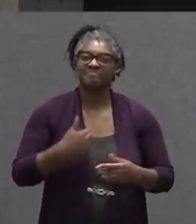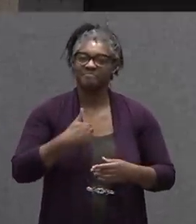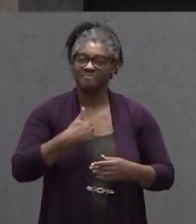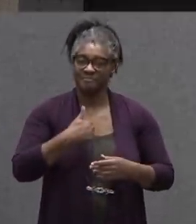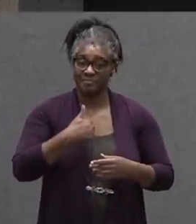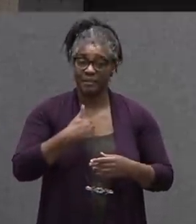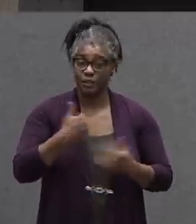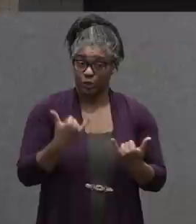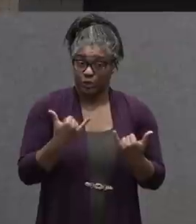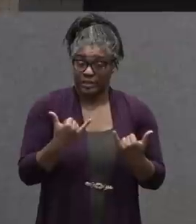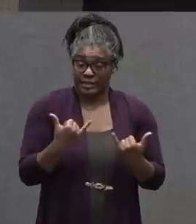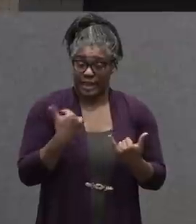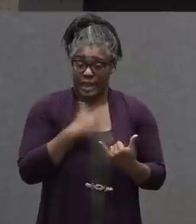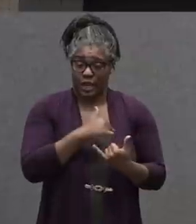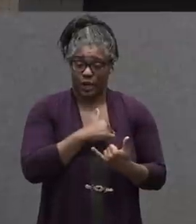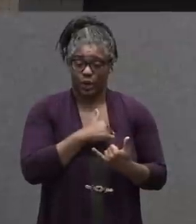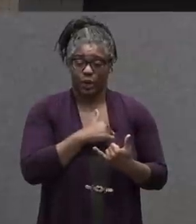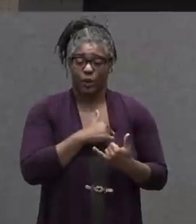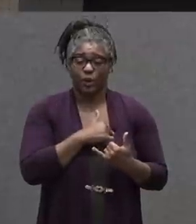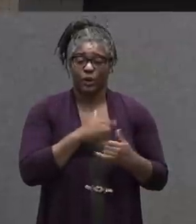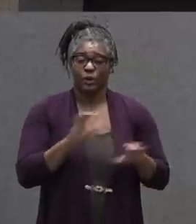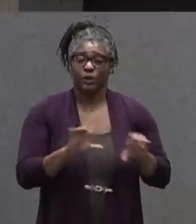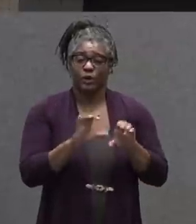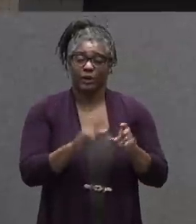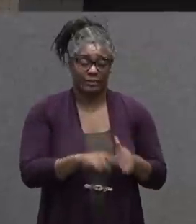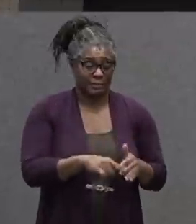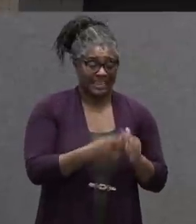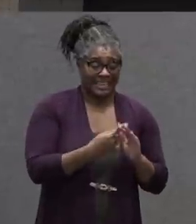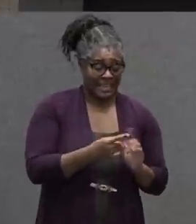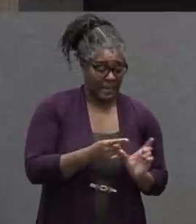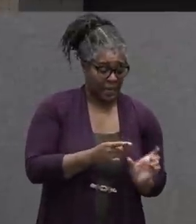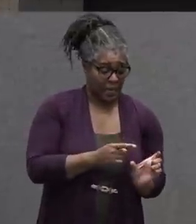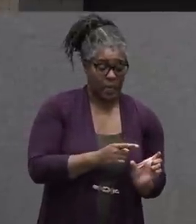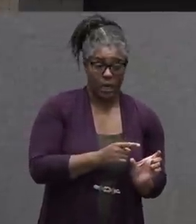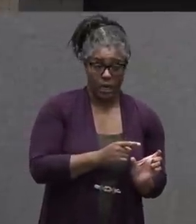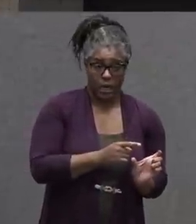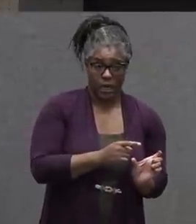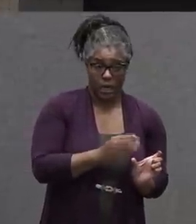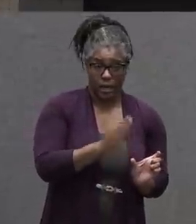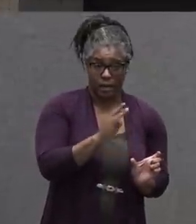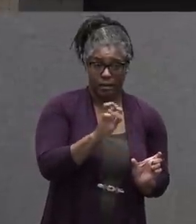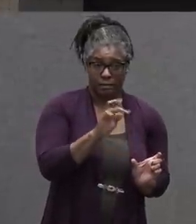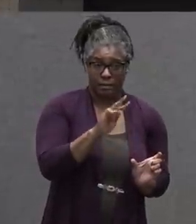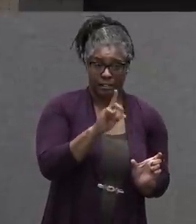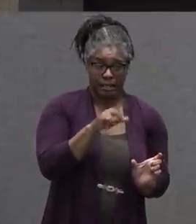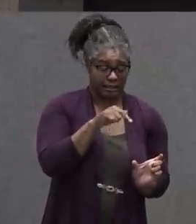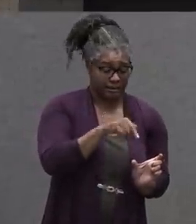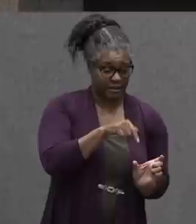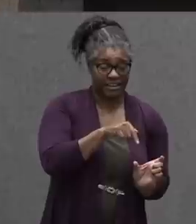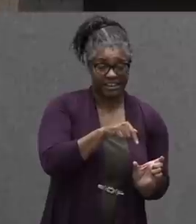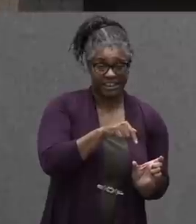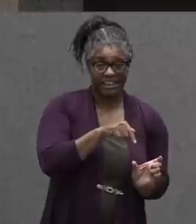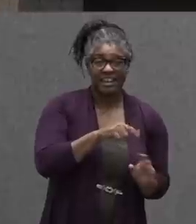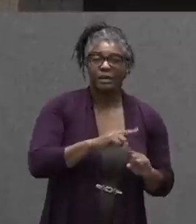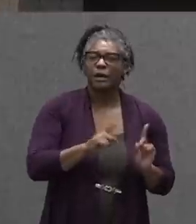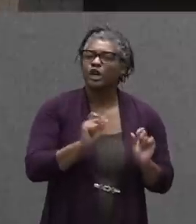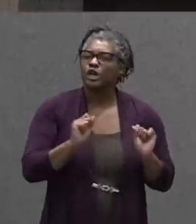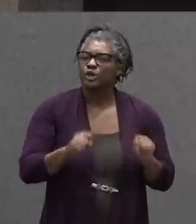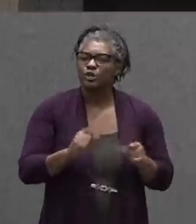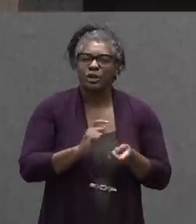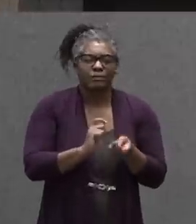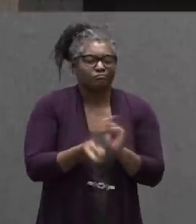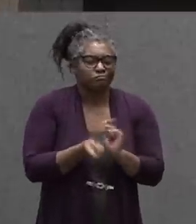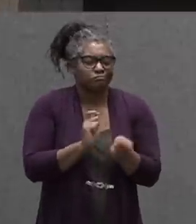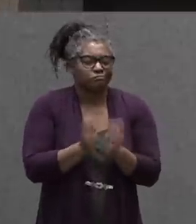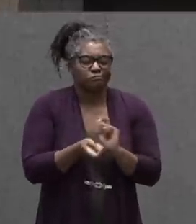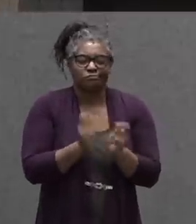blends today. But as you get better at this game, you can change what blends are in your bag. You